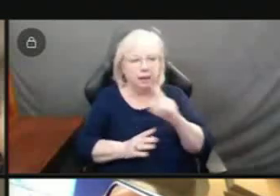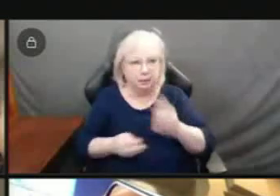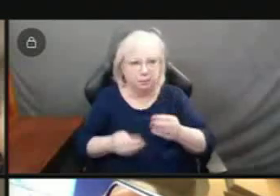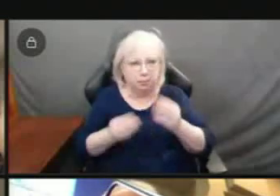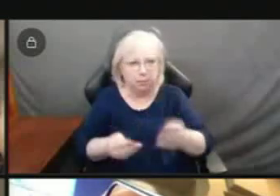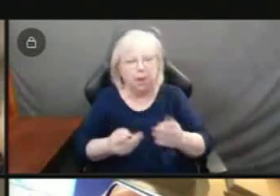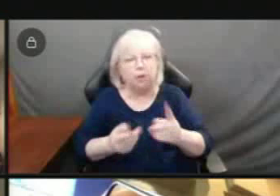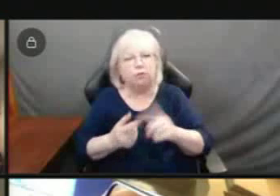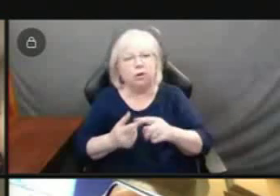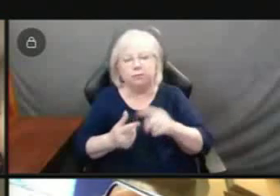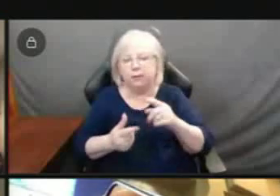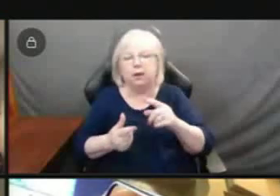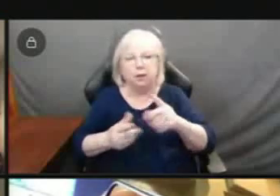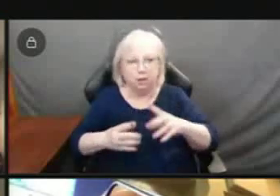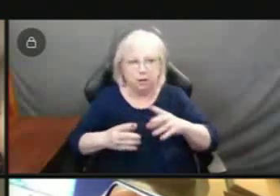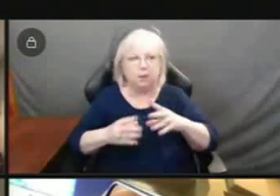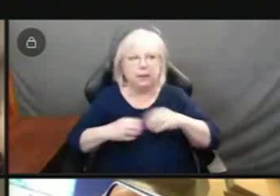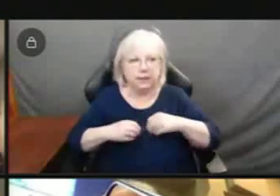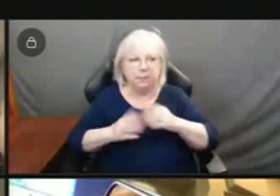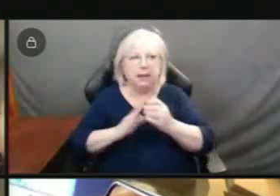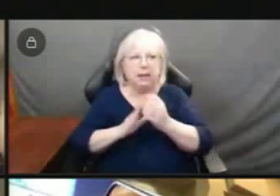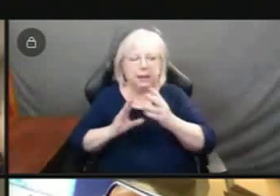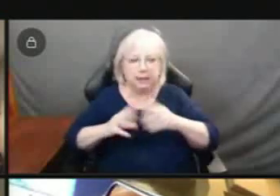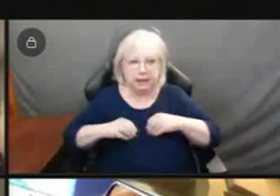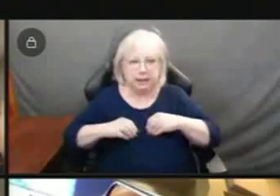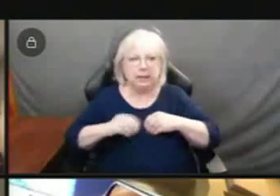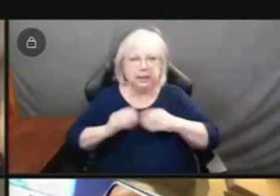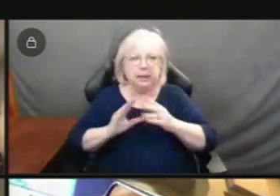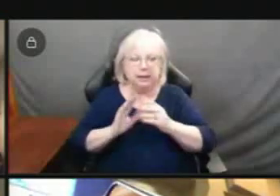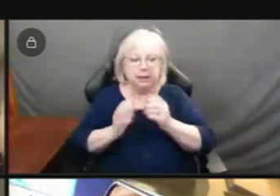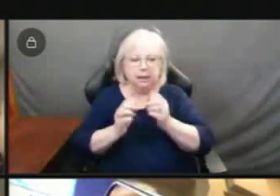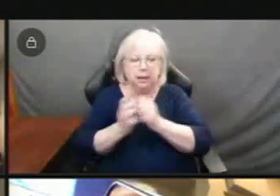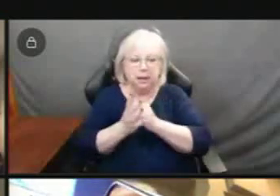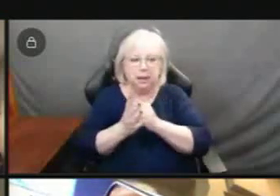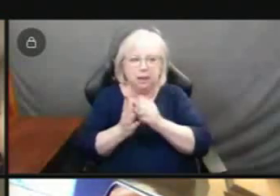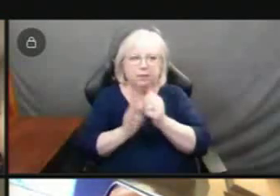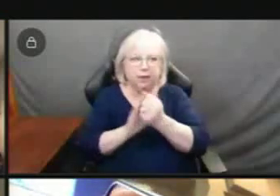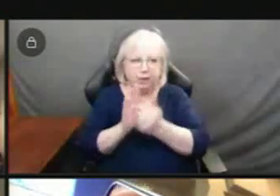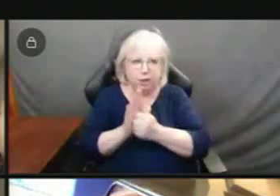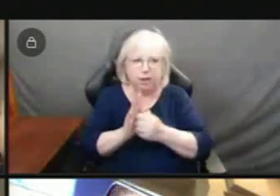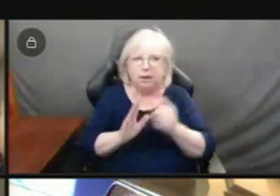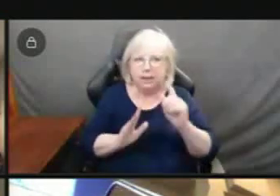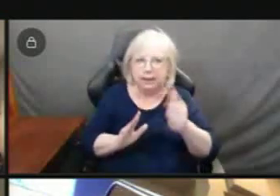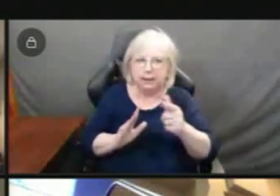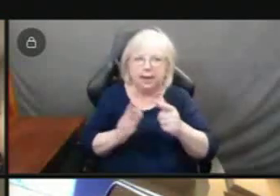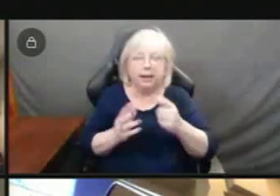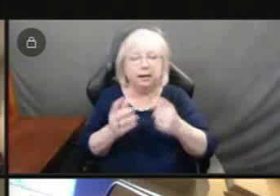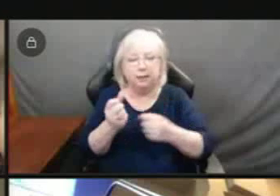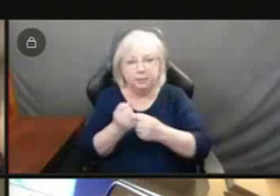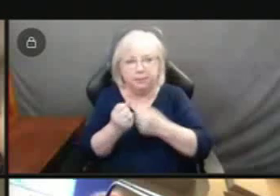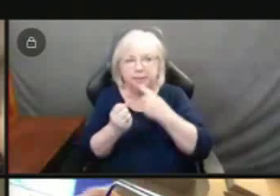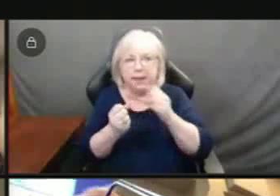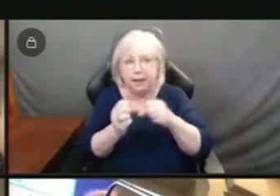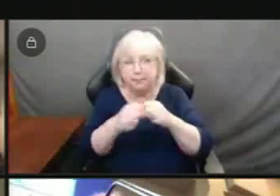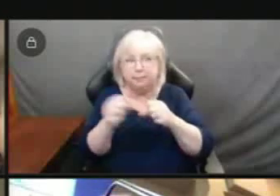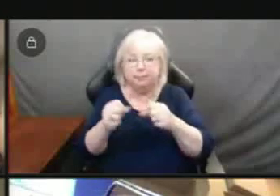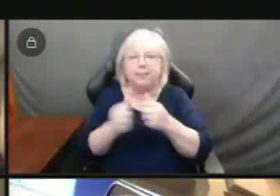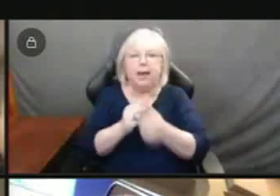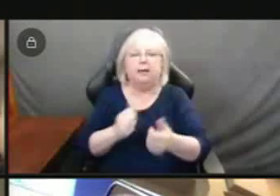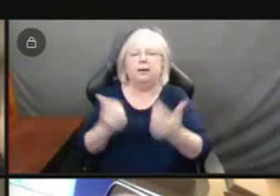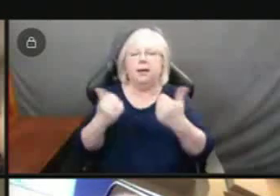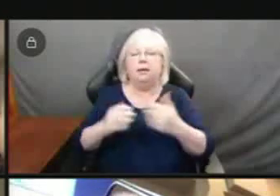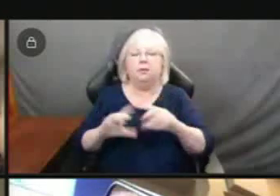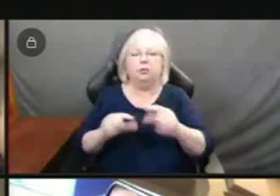There's a motion and second. All those in favor, please say aye. Aye. All those opposed, please say nay. Ayes have it. Madam Clerk, if you would please read the group